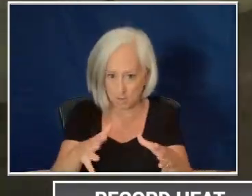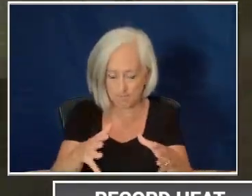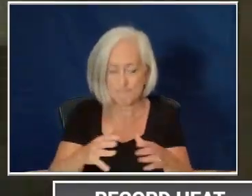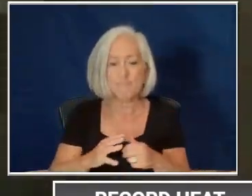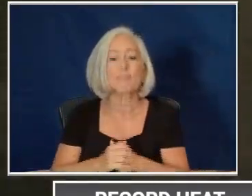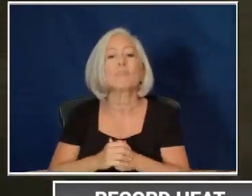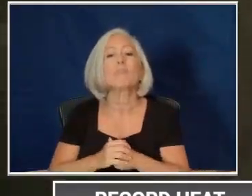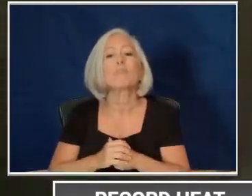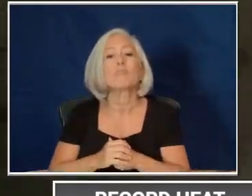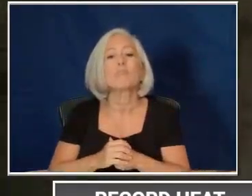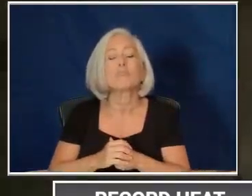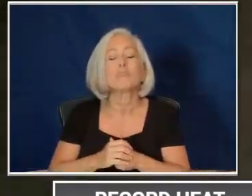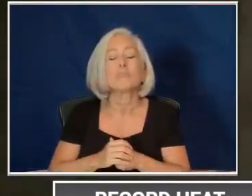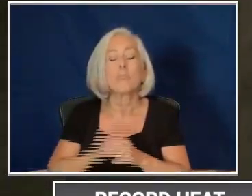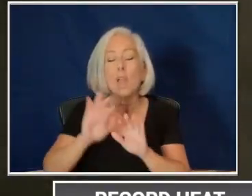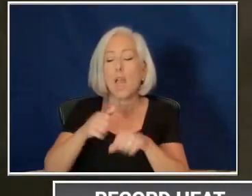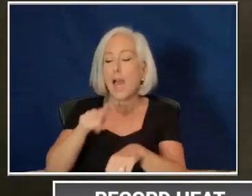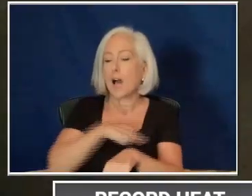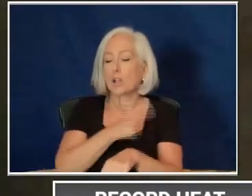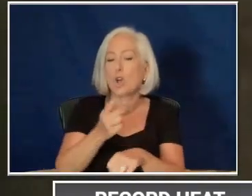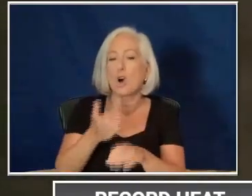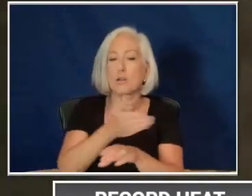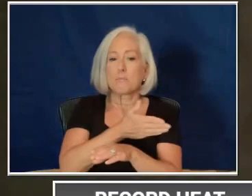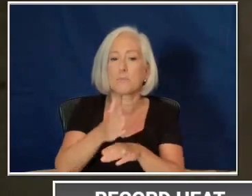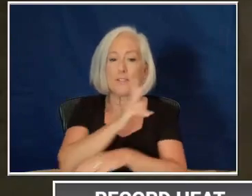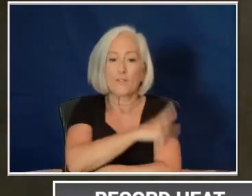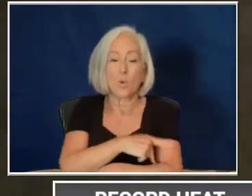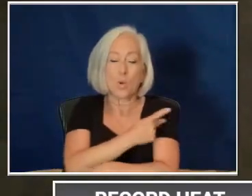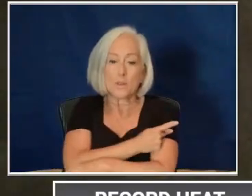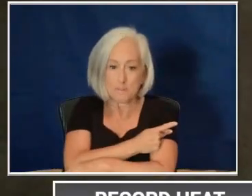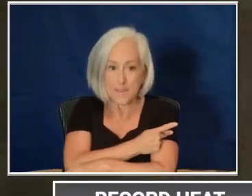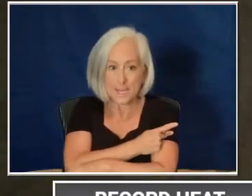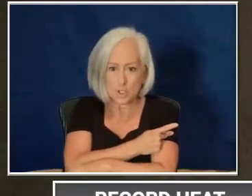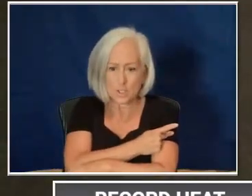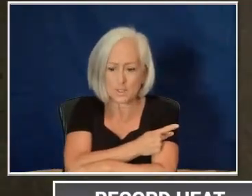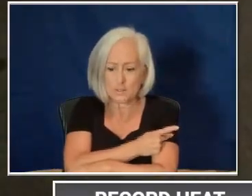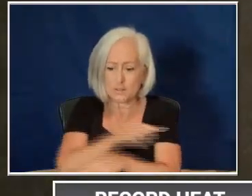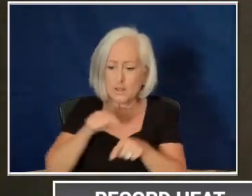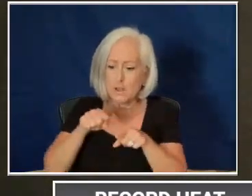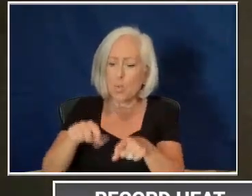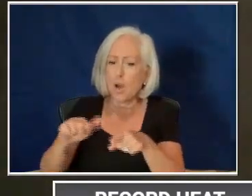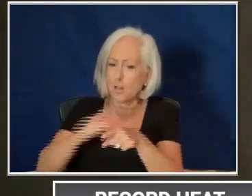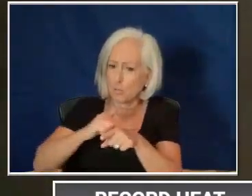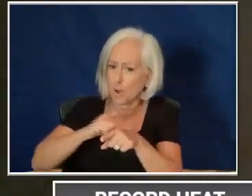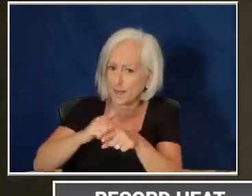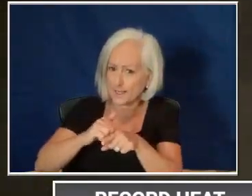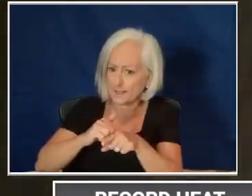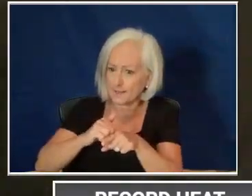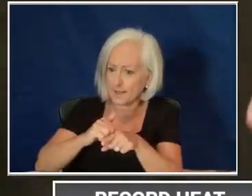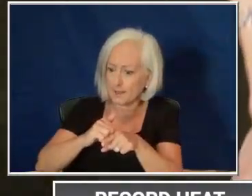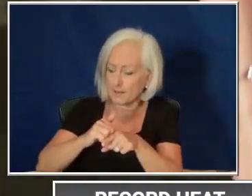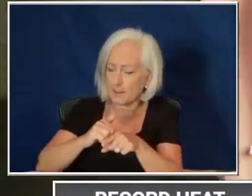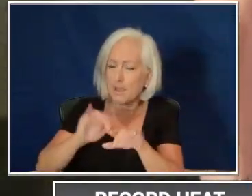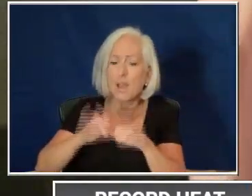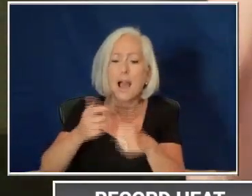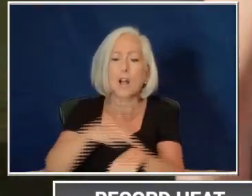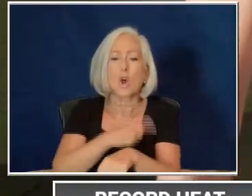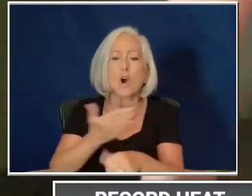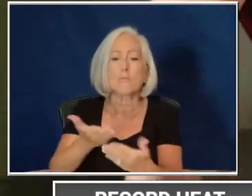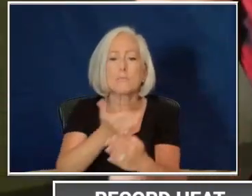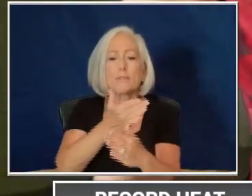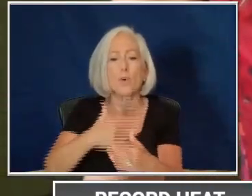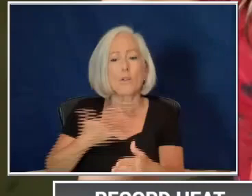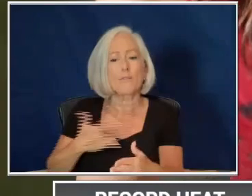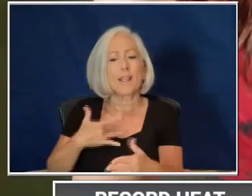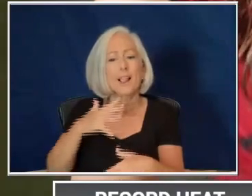your patients, when you've had to do simulations, feel confident enough to be able to do this? It depends on